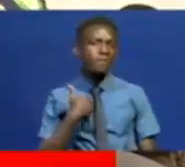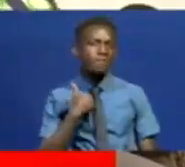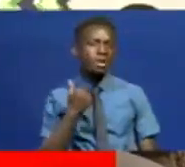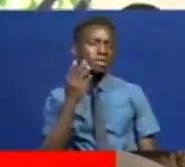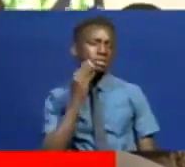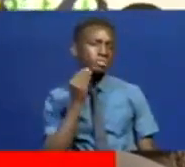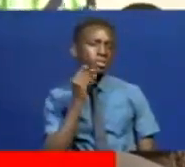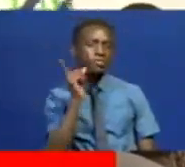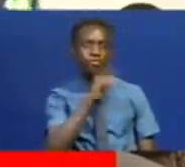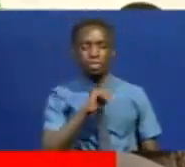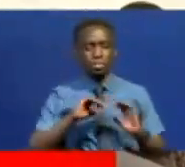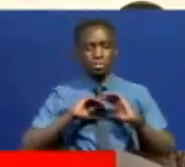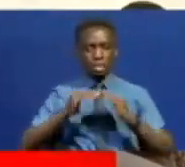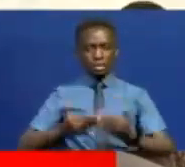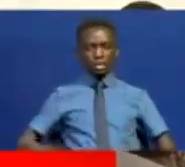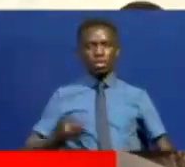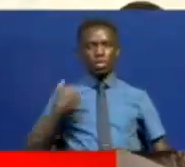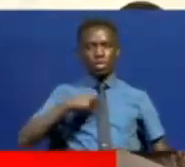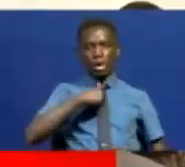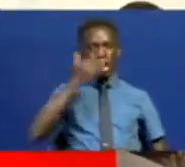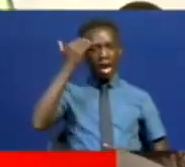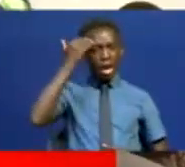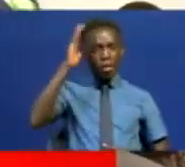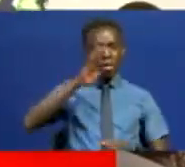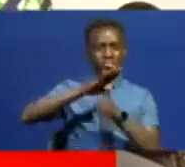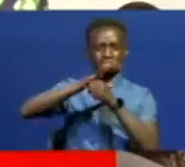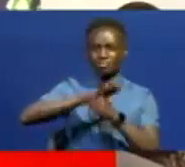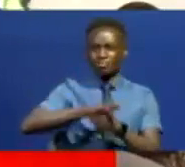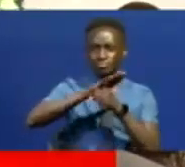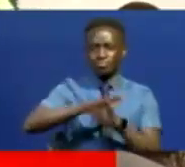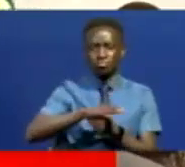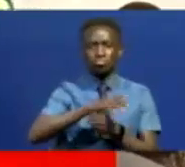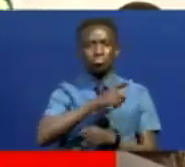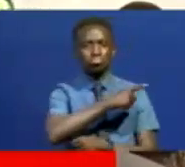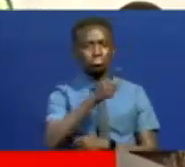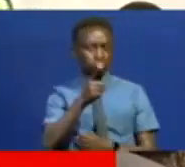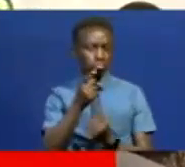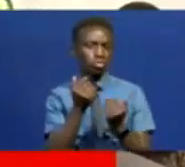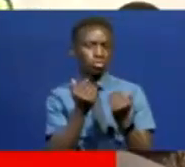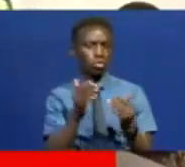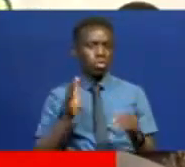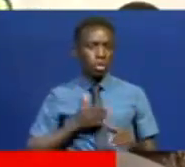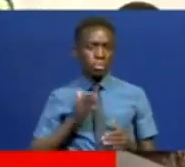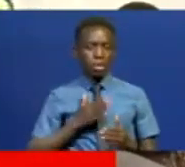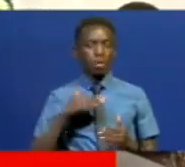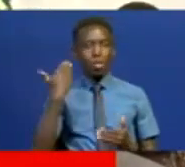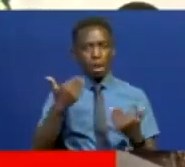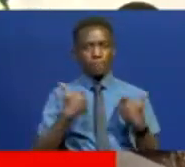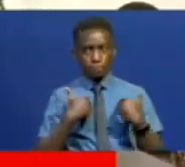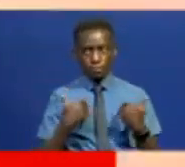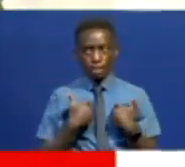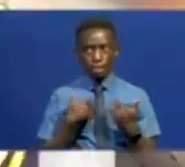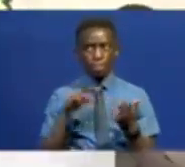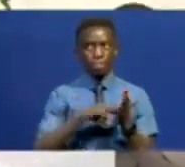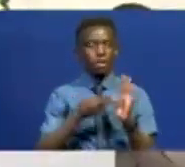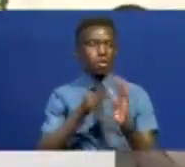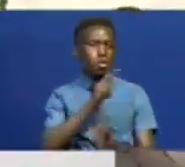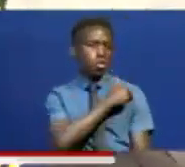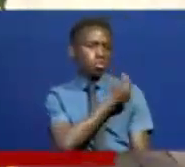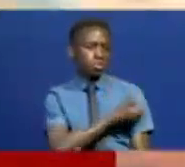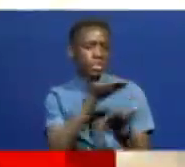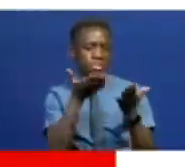are aware of the discrimination that faces these young women, and therefore, the facility will be a lifeline for those who need it